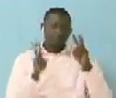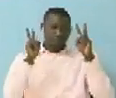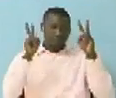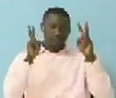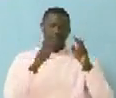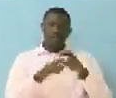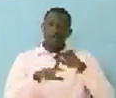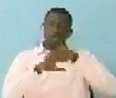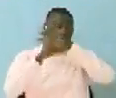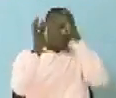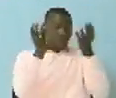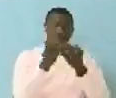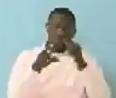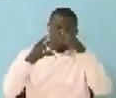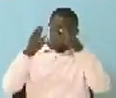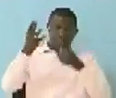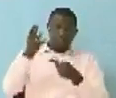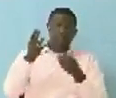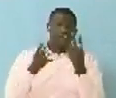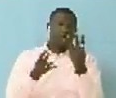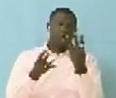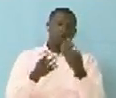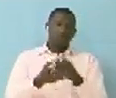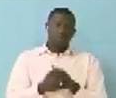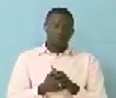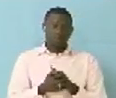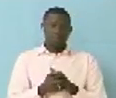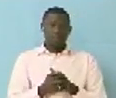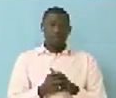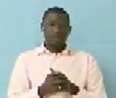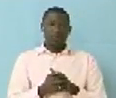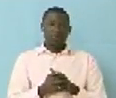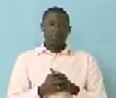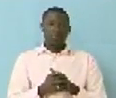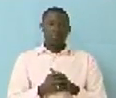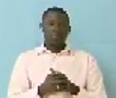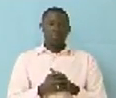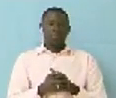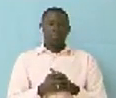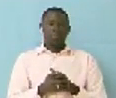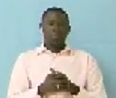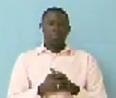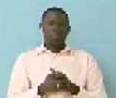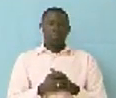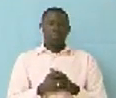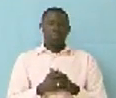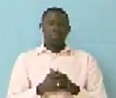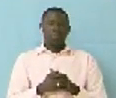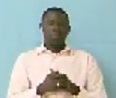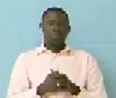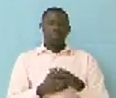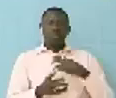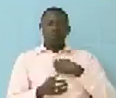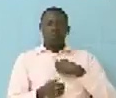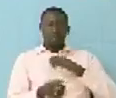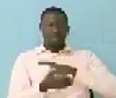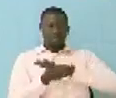All these four. I want to be clear what you meant by all these are under the direction of the president.